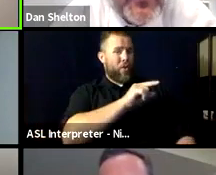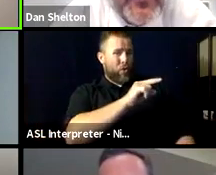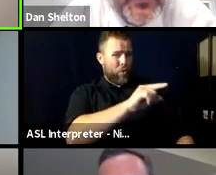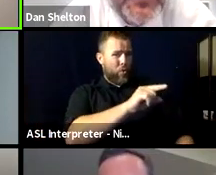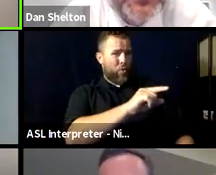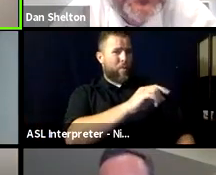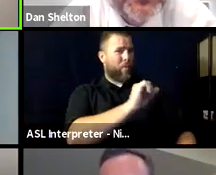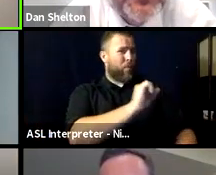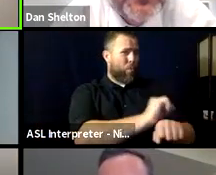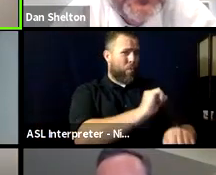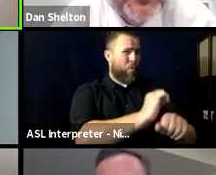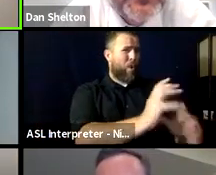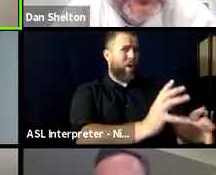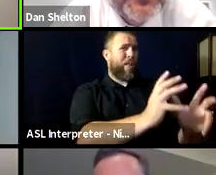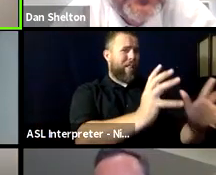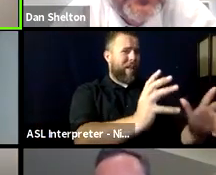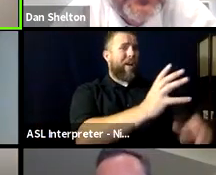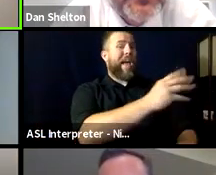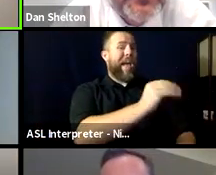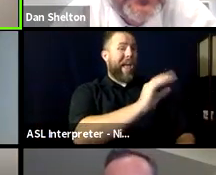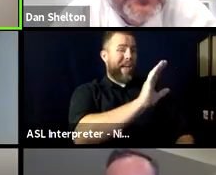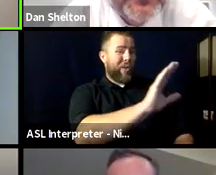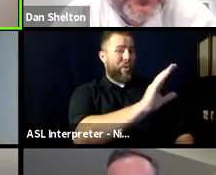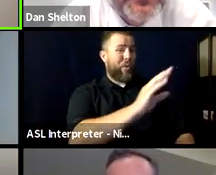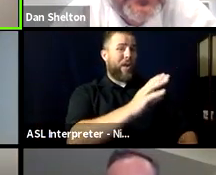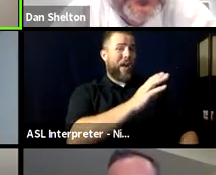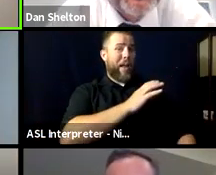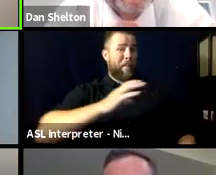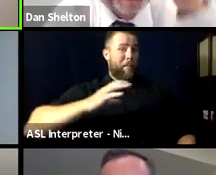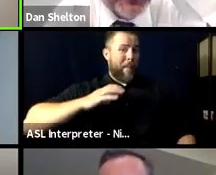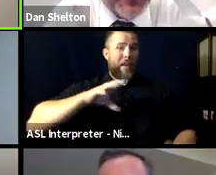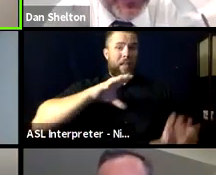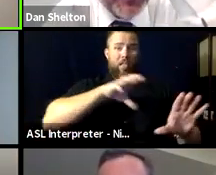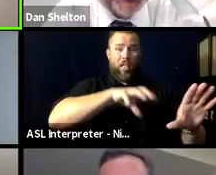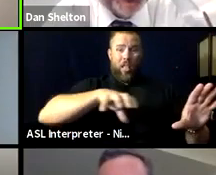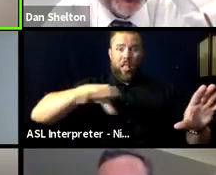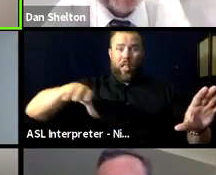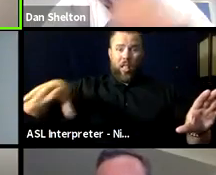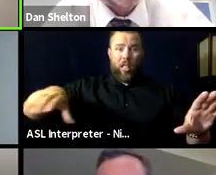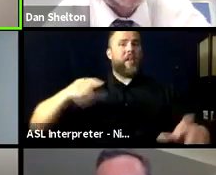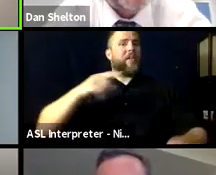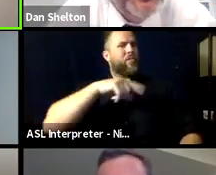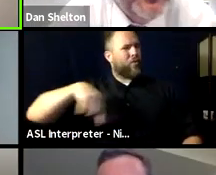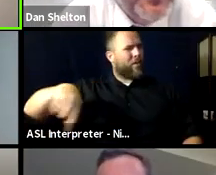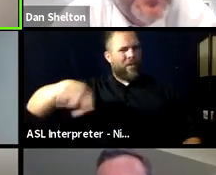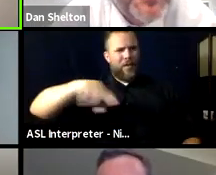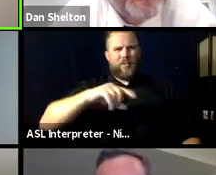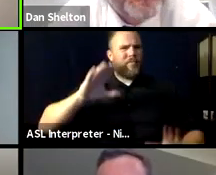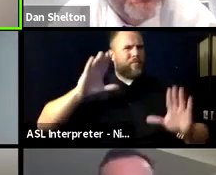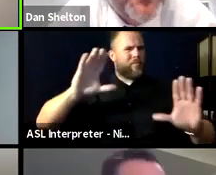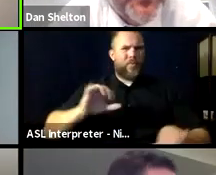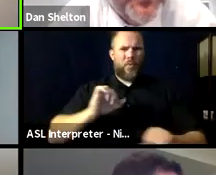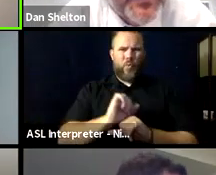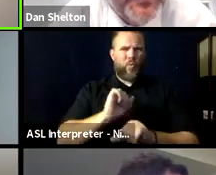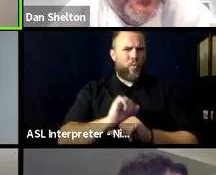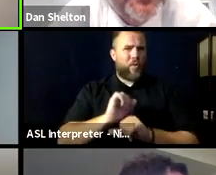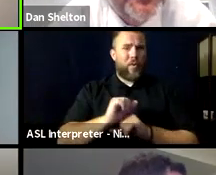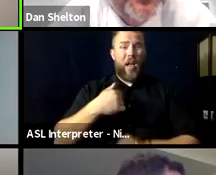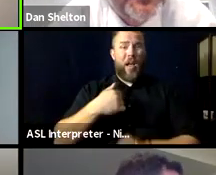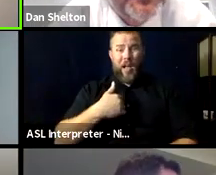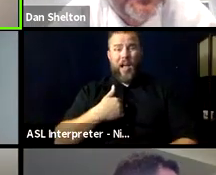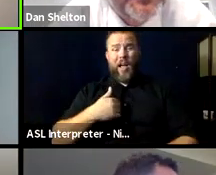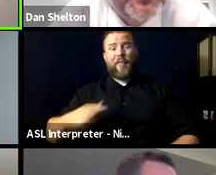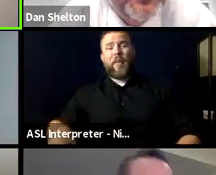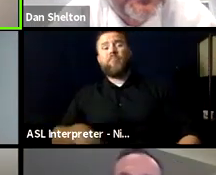an opportunity to sit in on your operations committee meetings from time to time, and they did an excellent